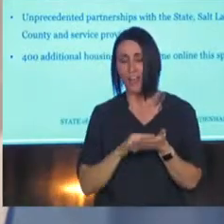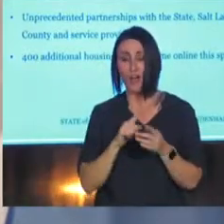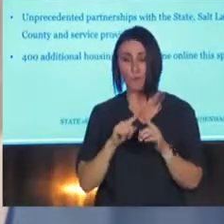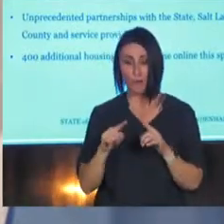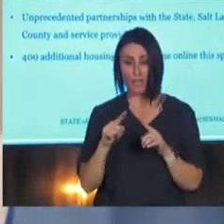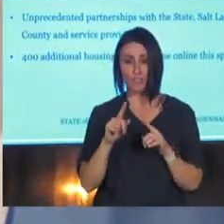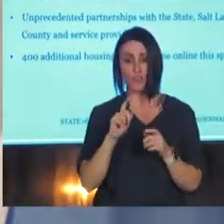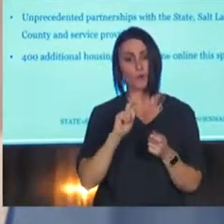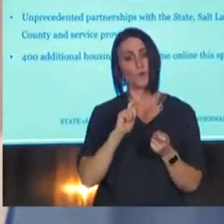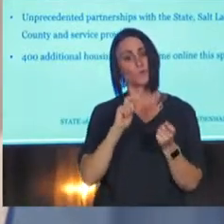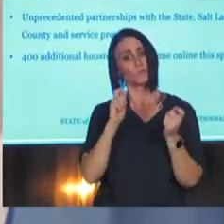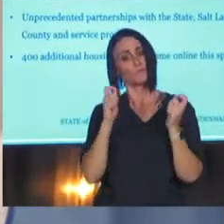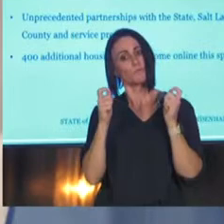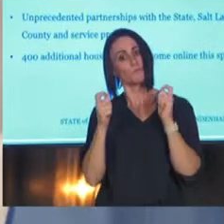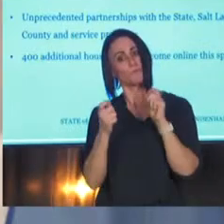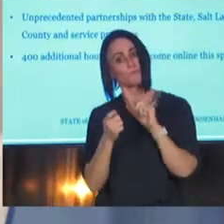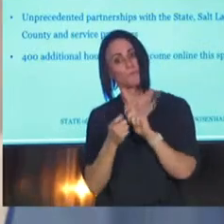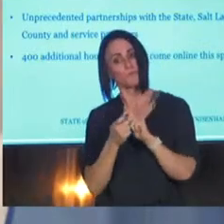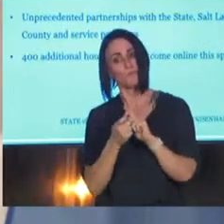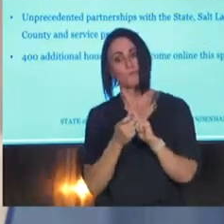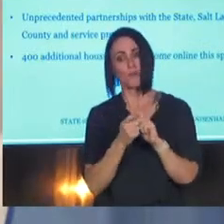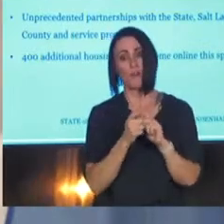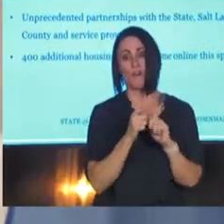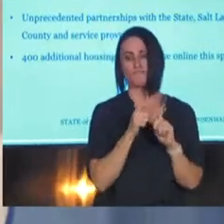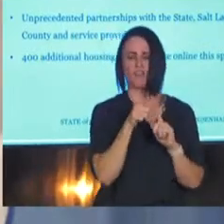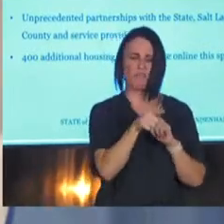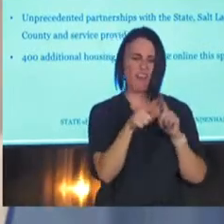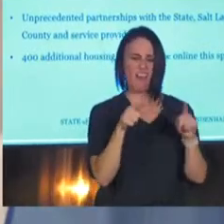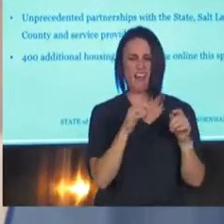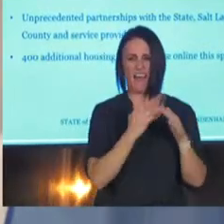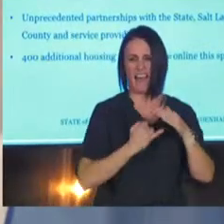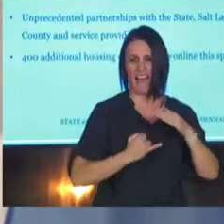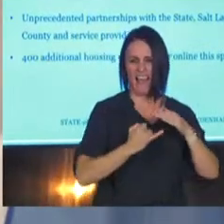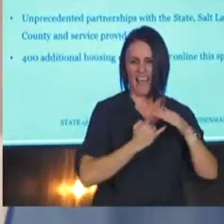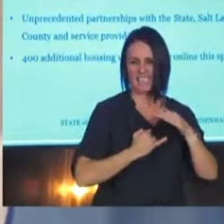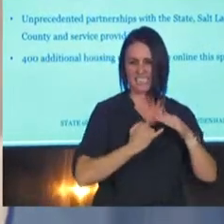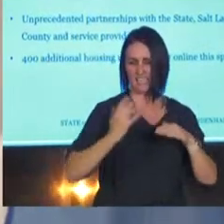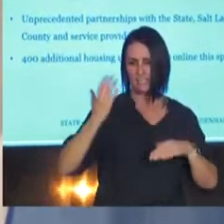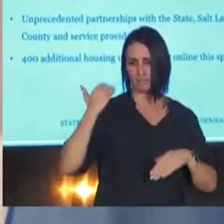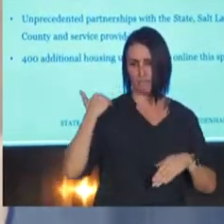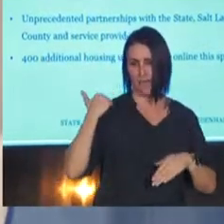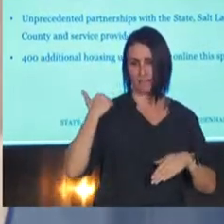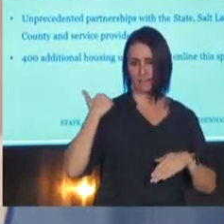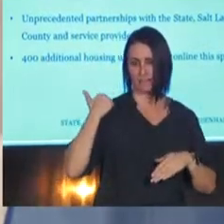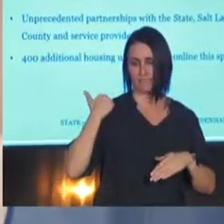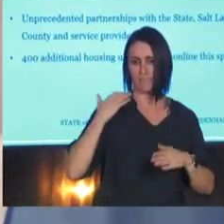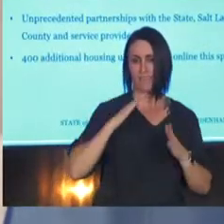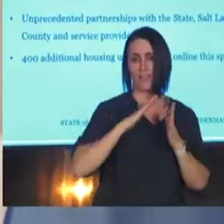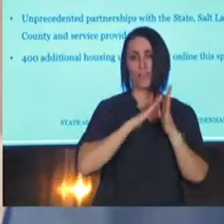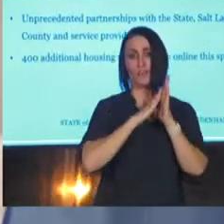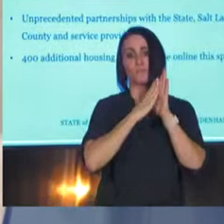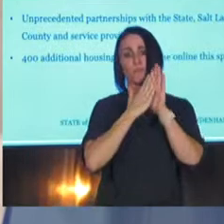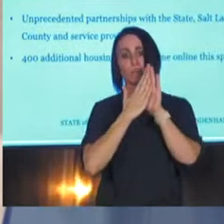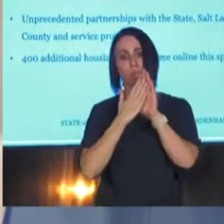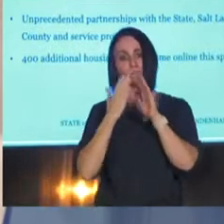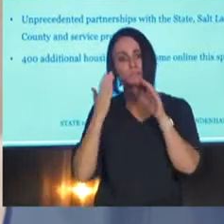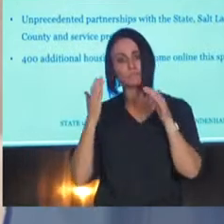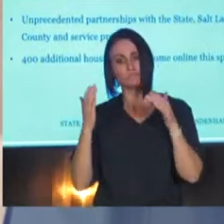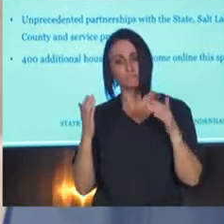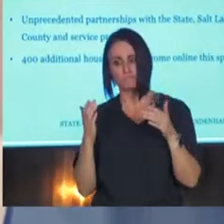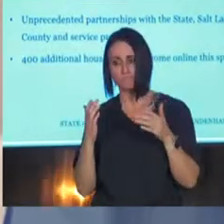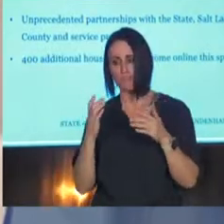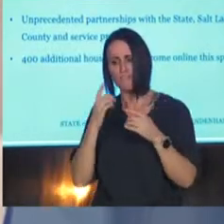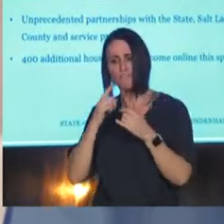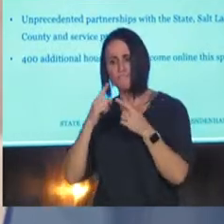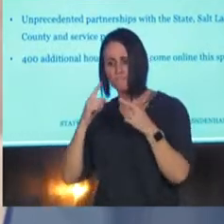we have turned a page from the finger pointing and isolation of our past to the catalytic and productive and